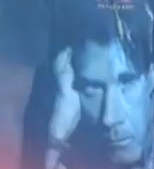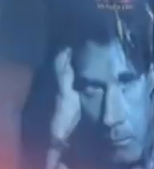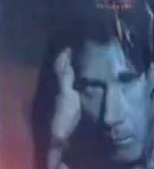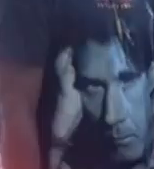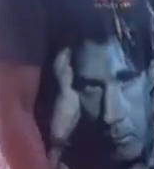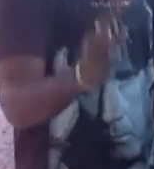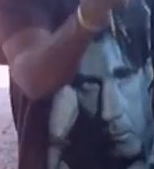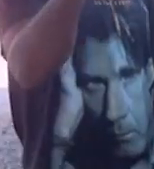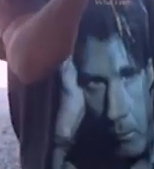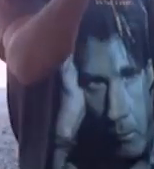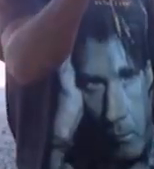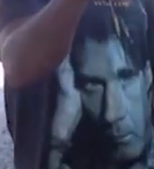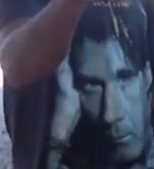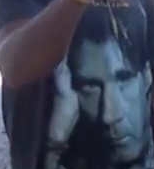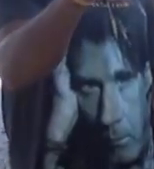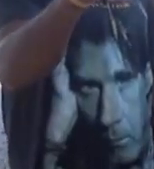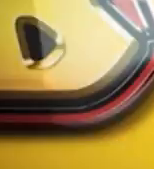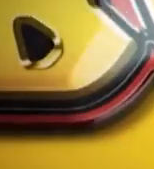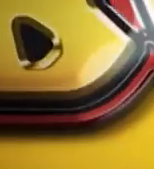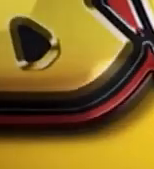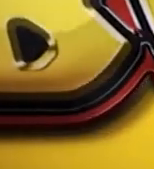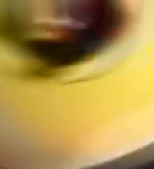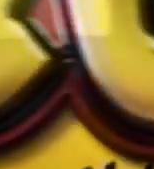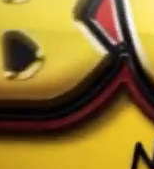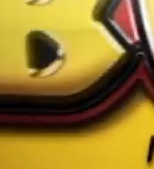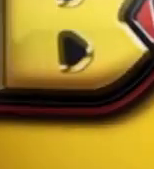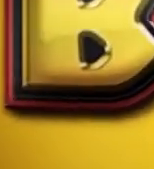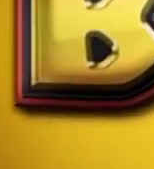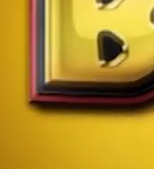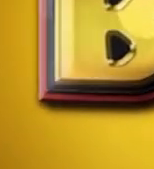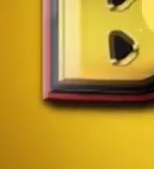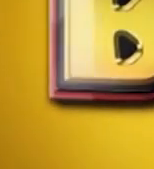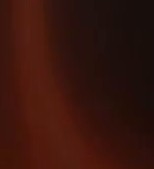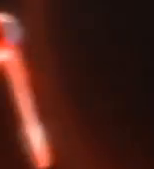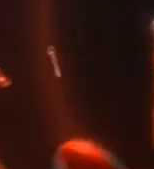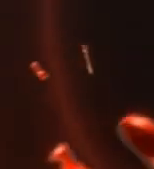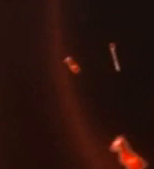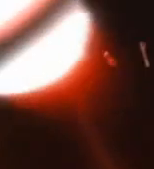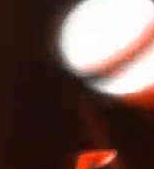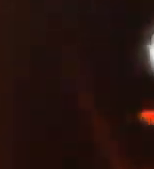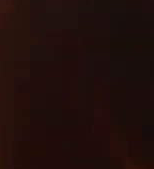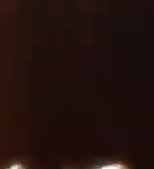Bula FM number 2 NSR. Bula FM number 2 NSR.